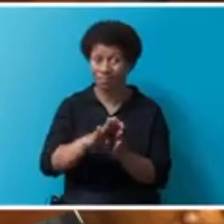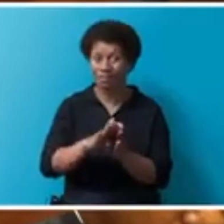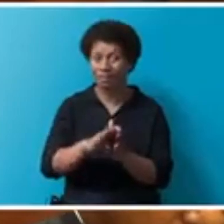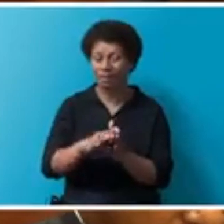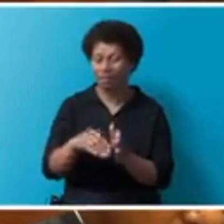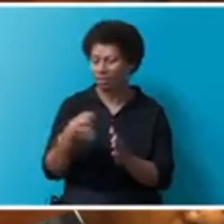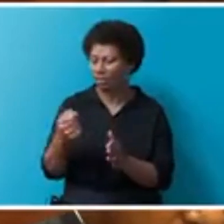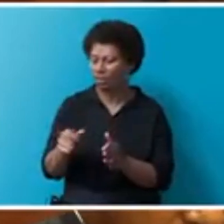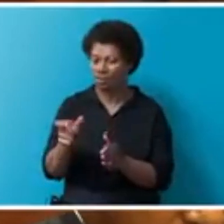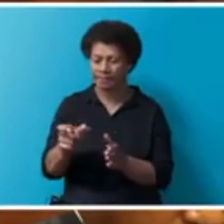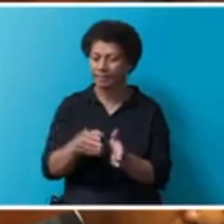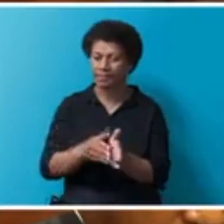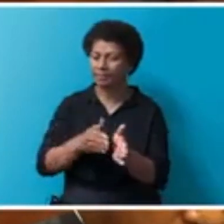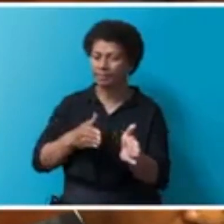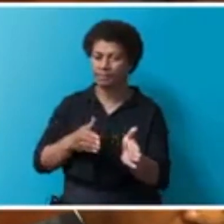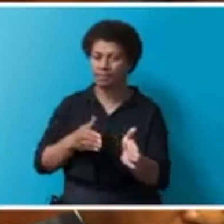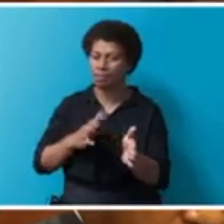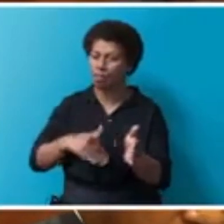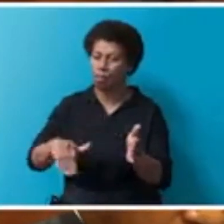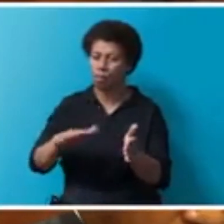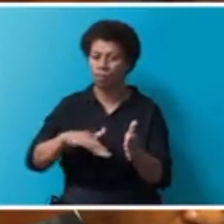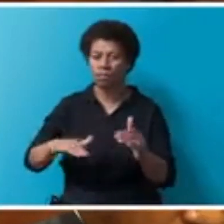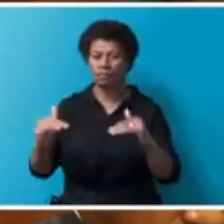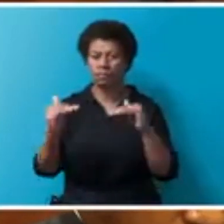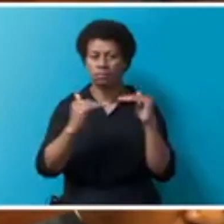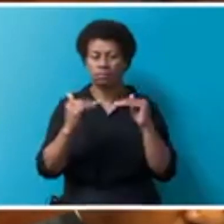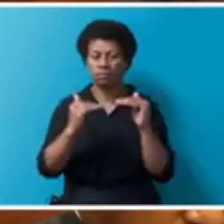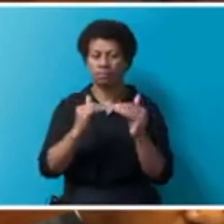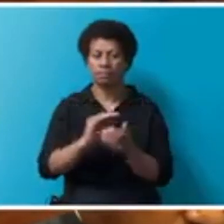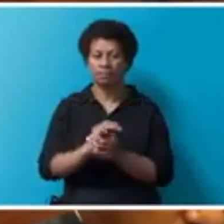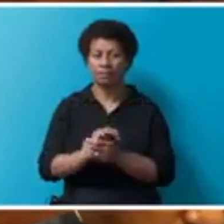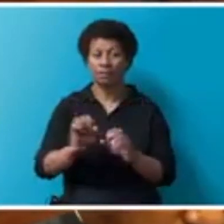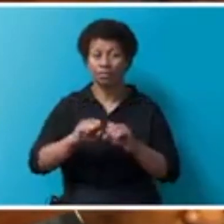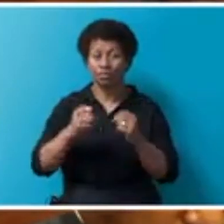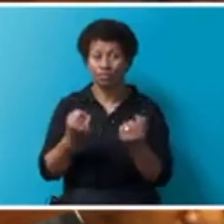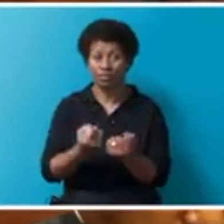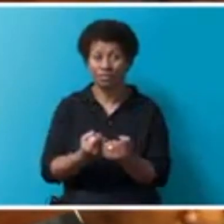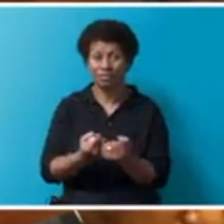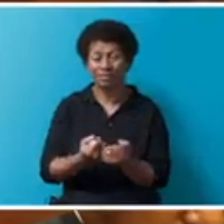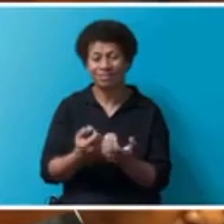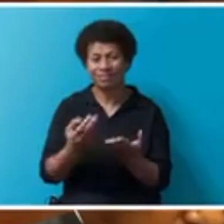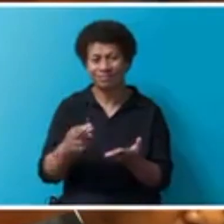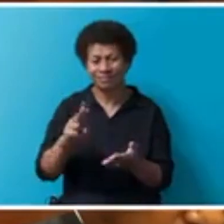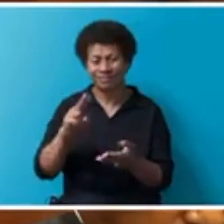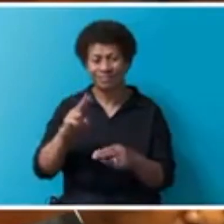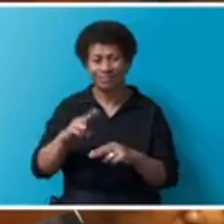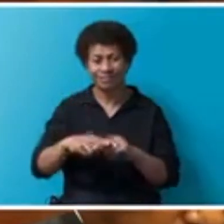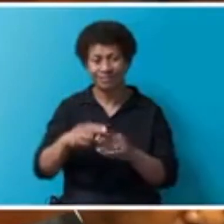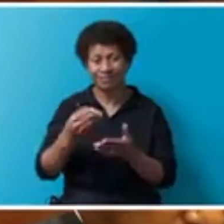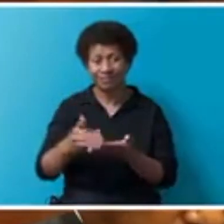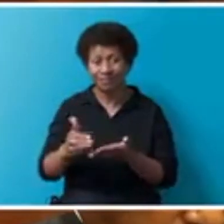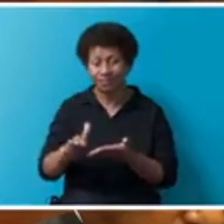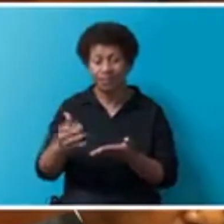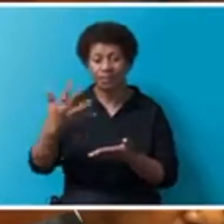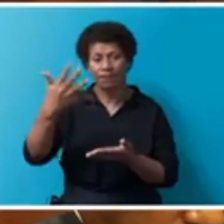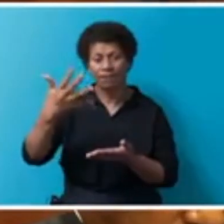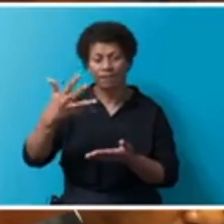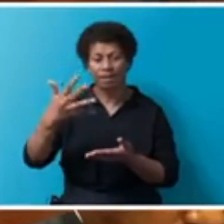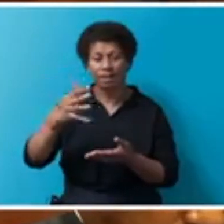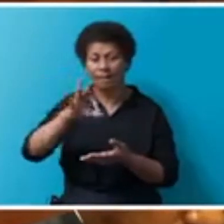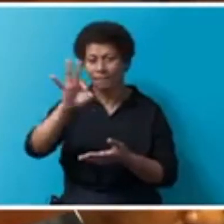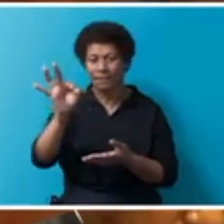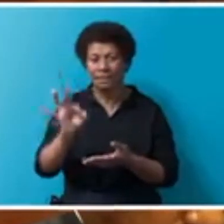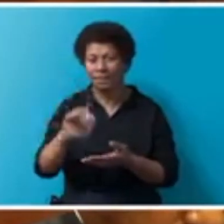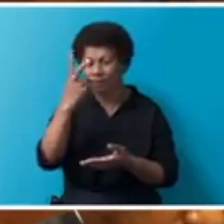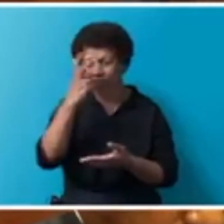allocation for social pension increased in the 23-24 budget by 15% and